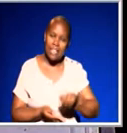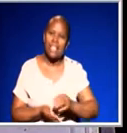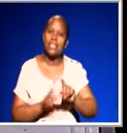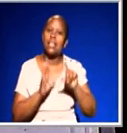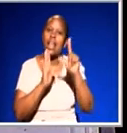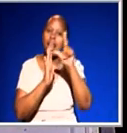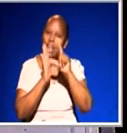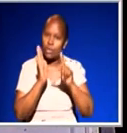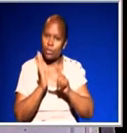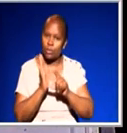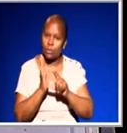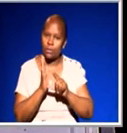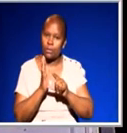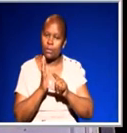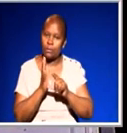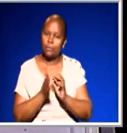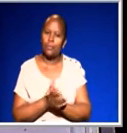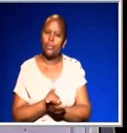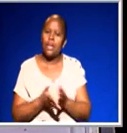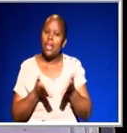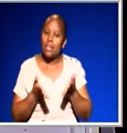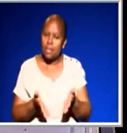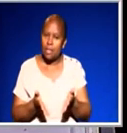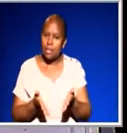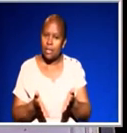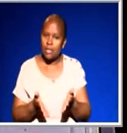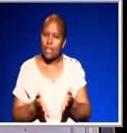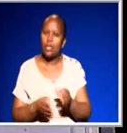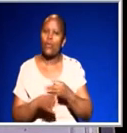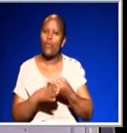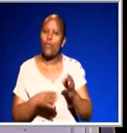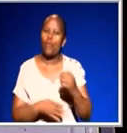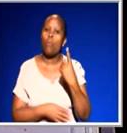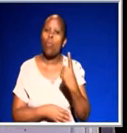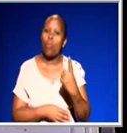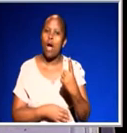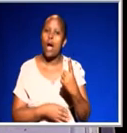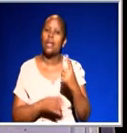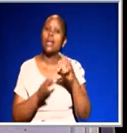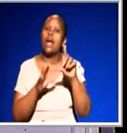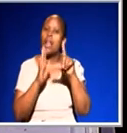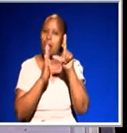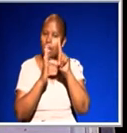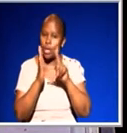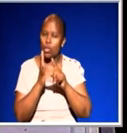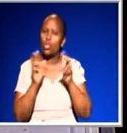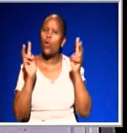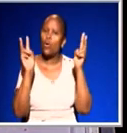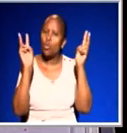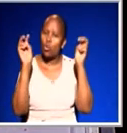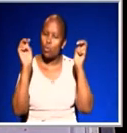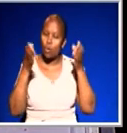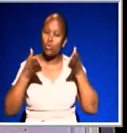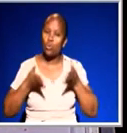lesson. And this is a Form 1 program. Our topic today